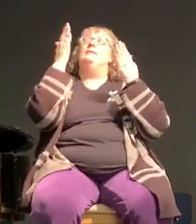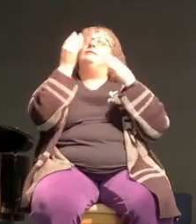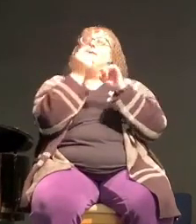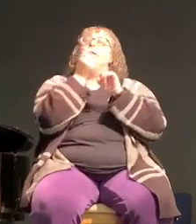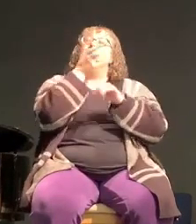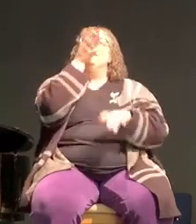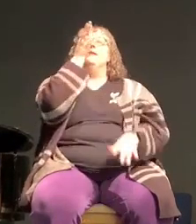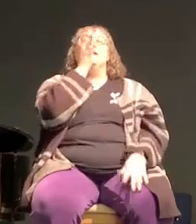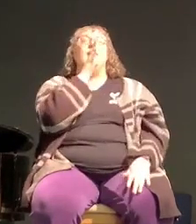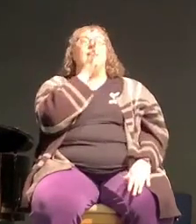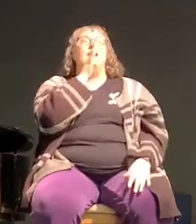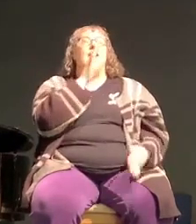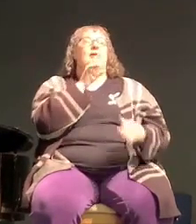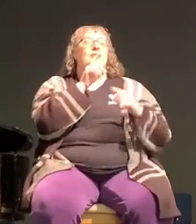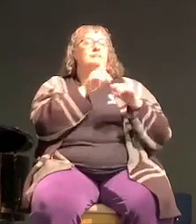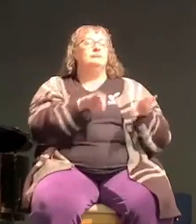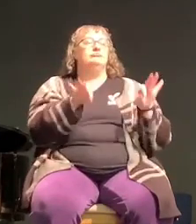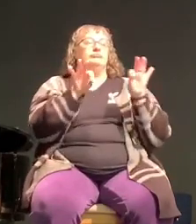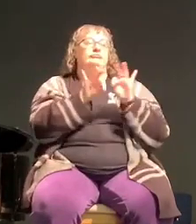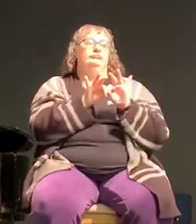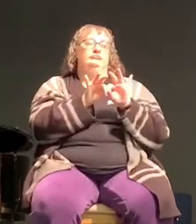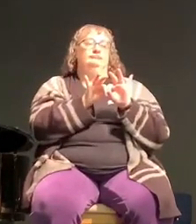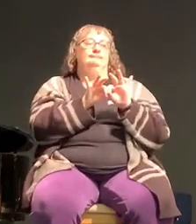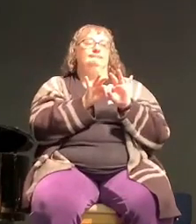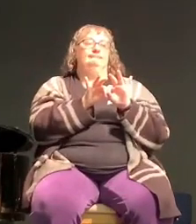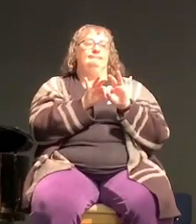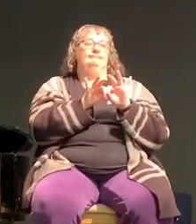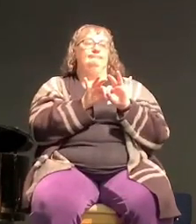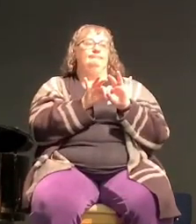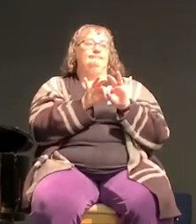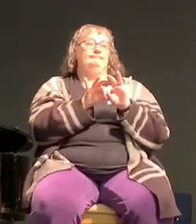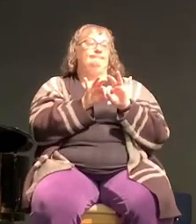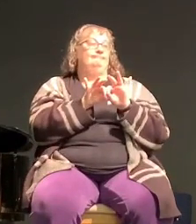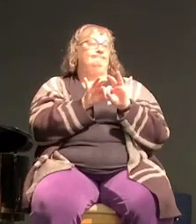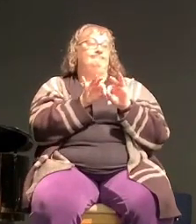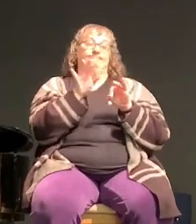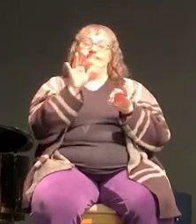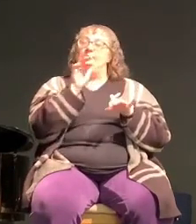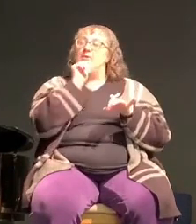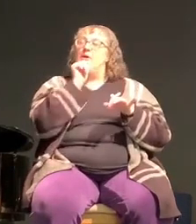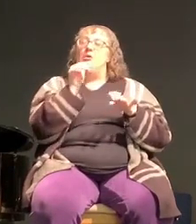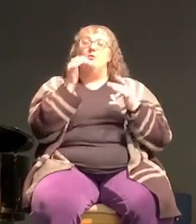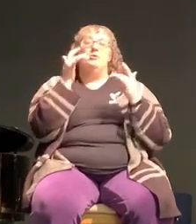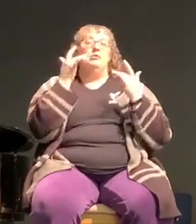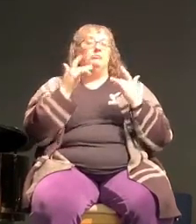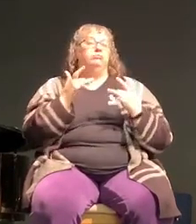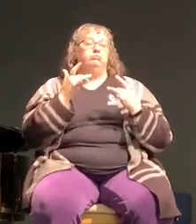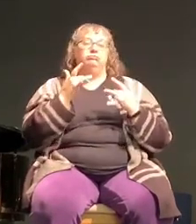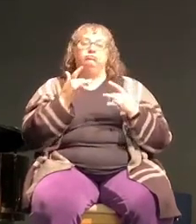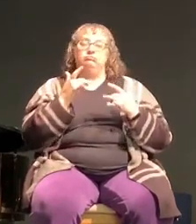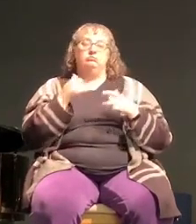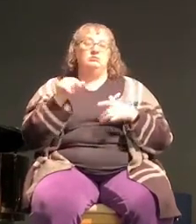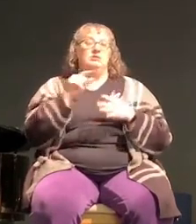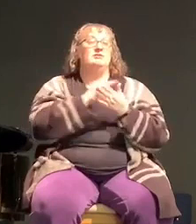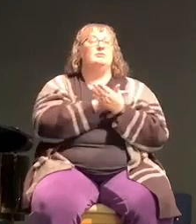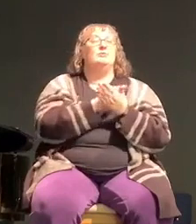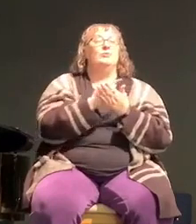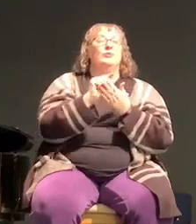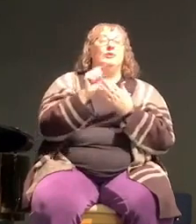God what counts. I'm going to tell you, He will not let you down. This